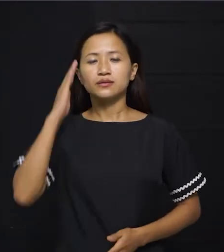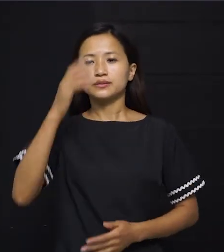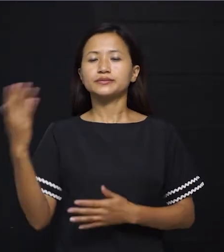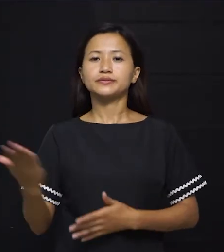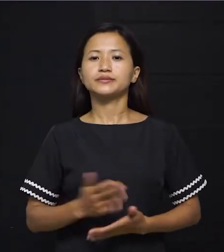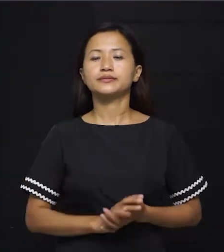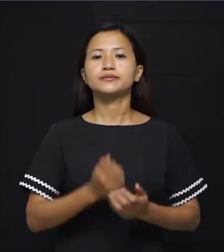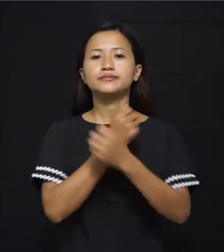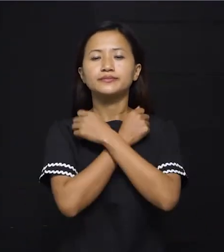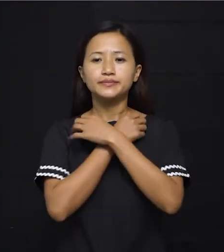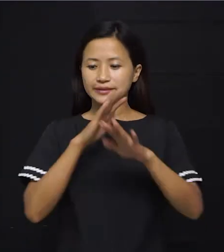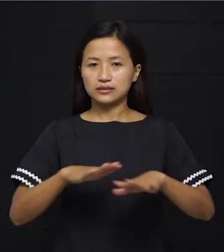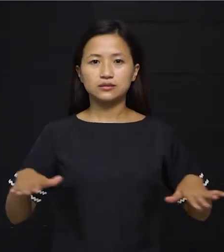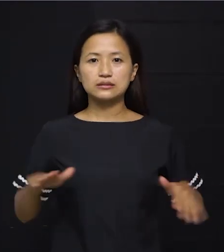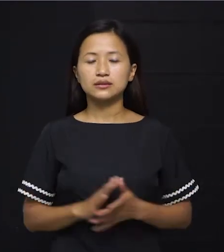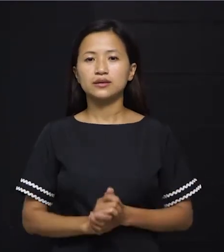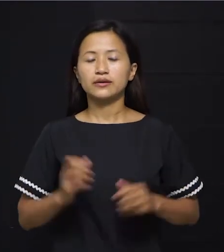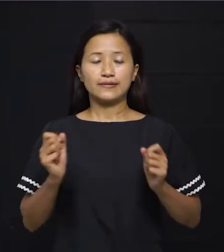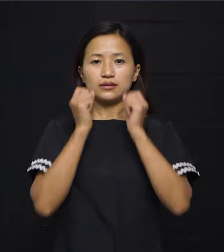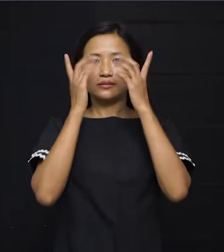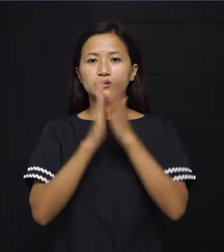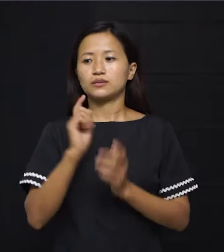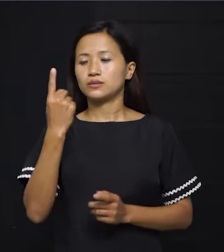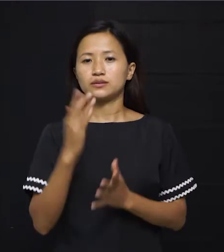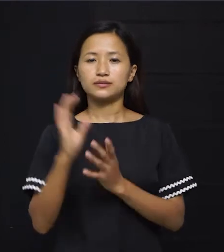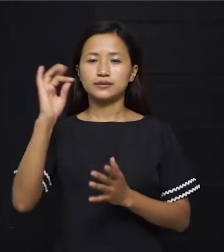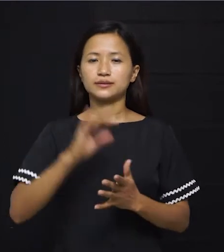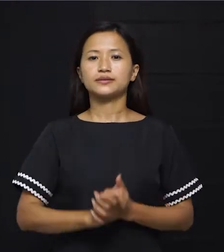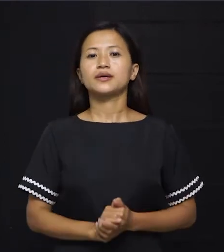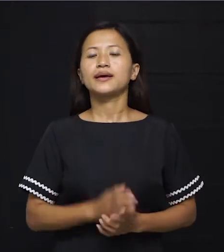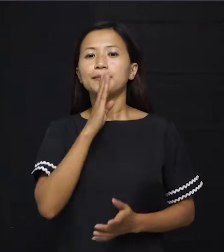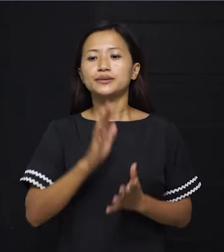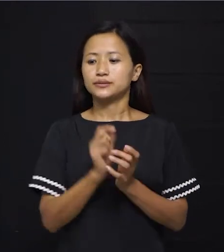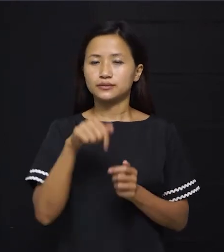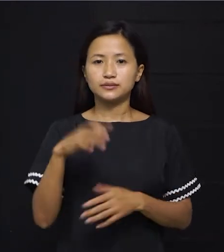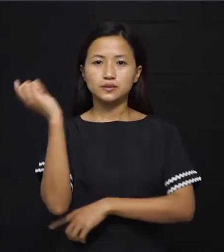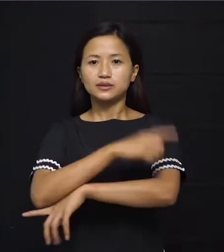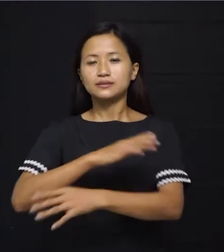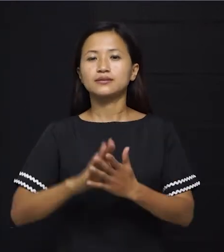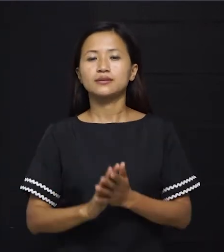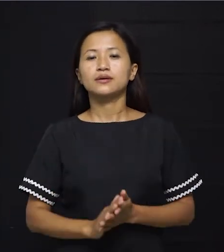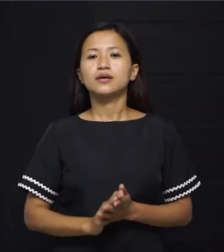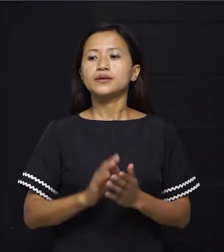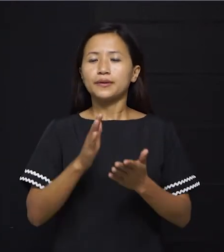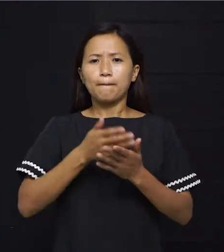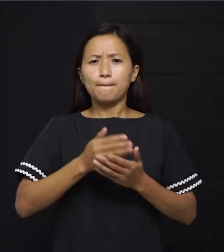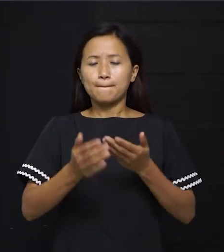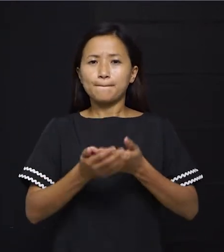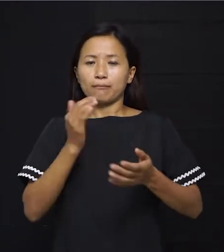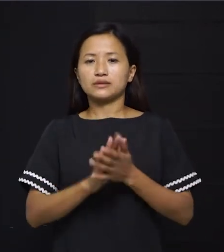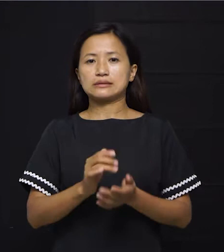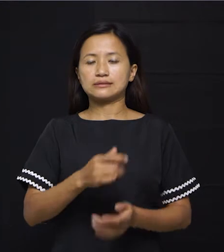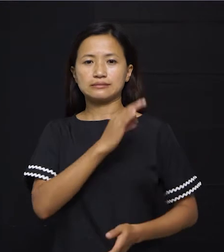Hello, welcome back, my dear students. I'm very excited with you once again because today we are going to be in the most interesting